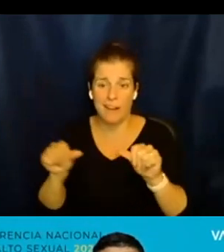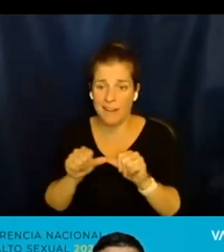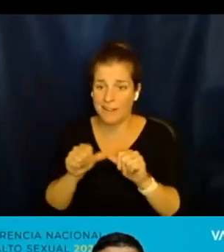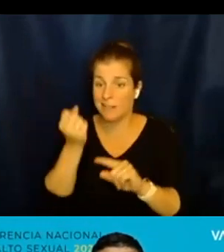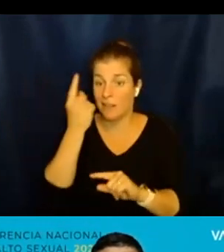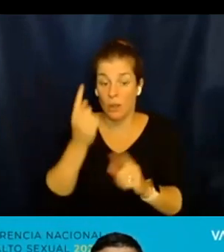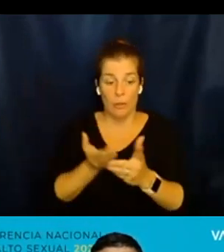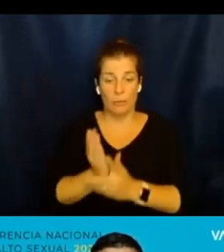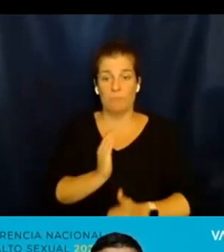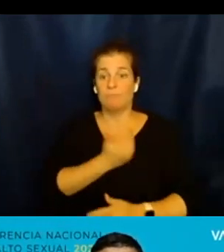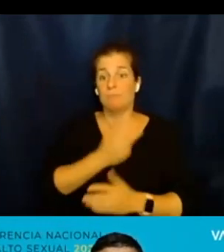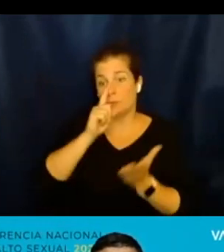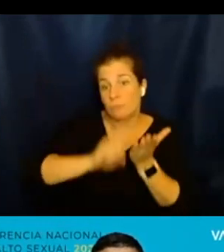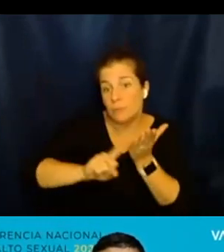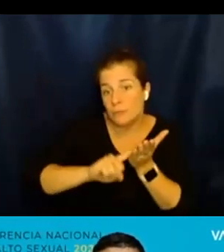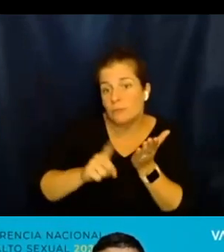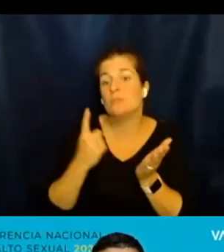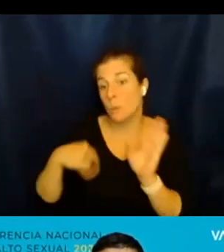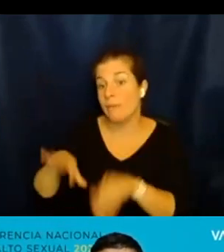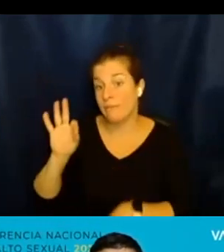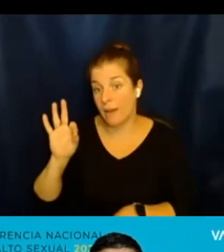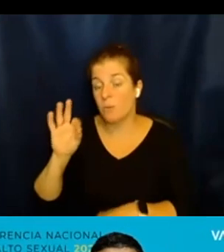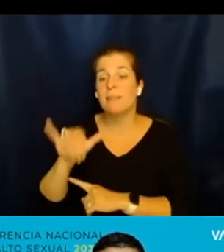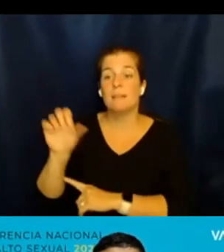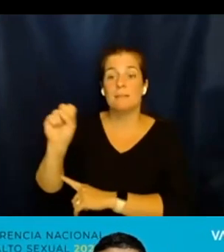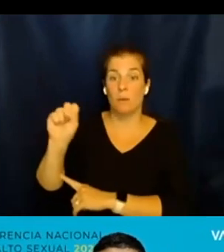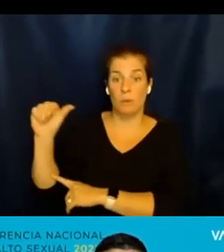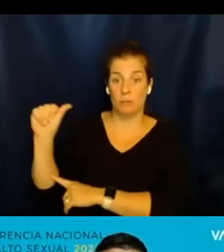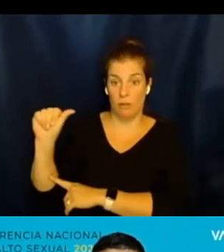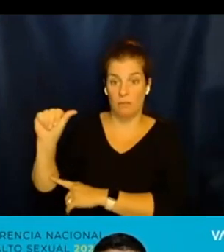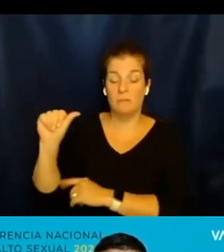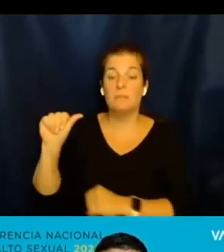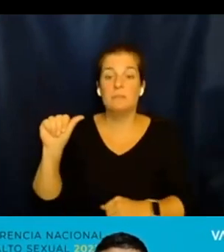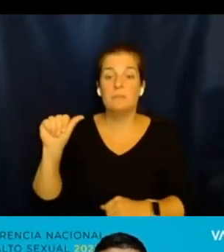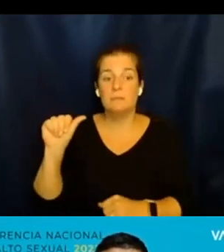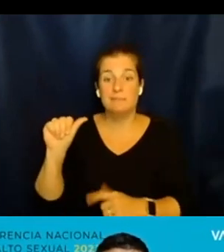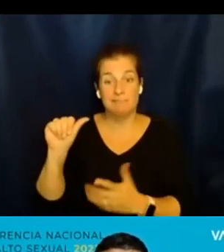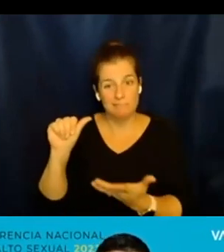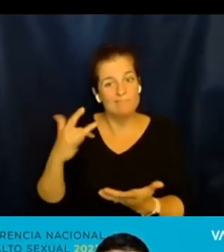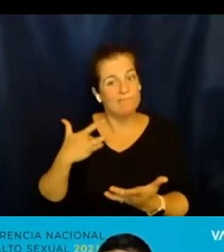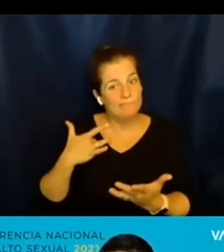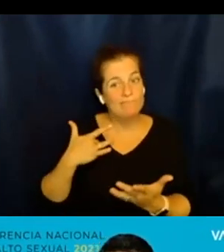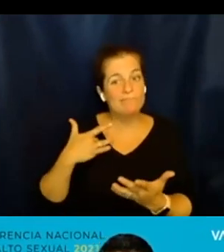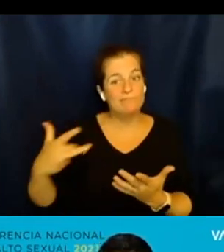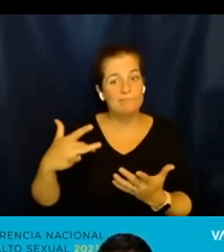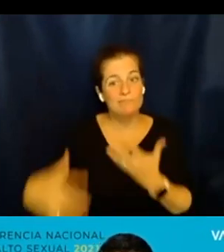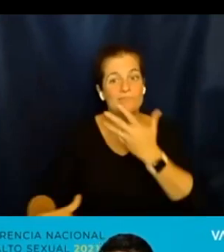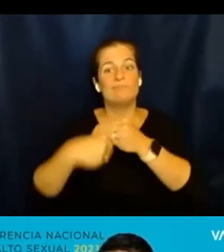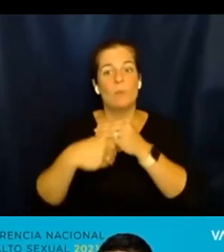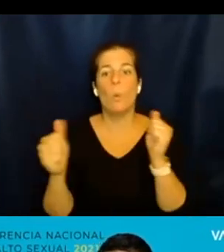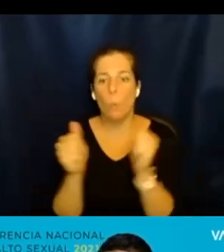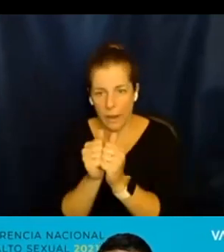we discovered is that sexual assault is accompanied by verbal violence,